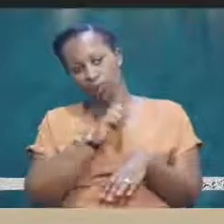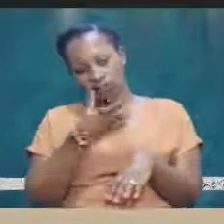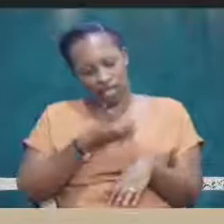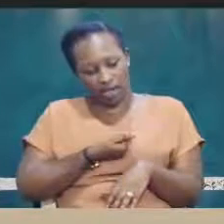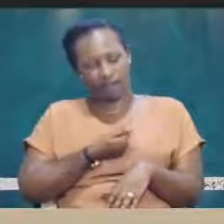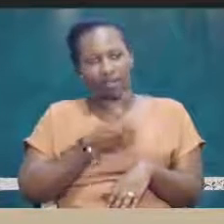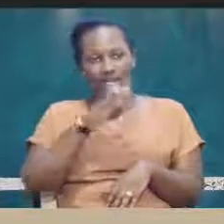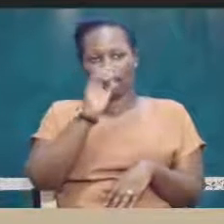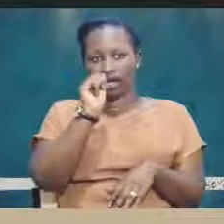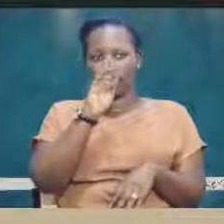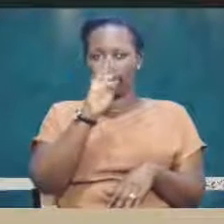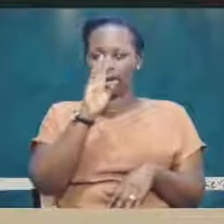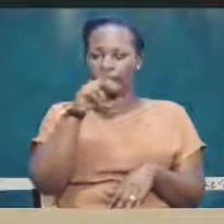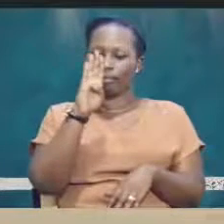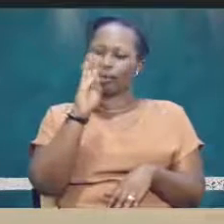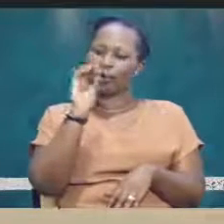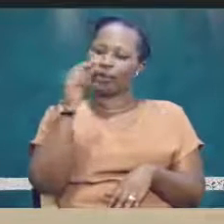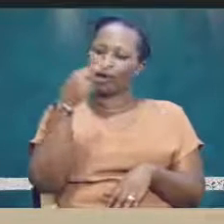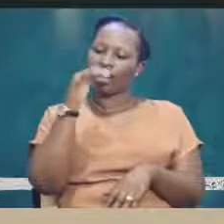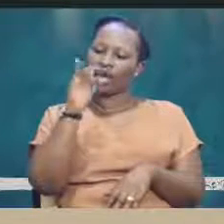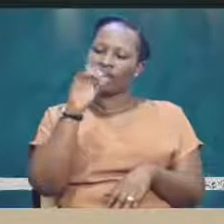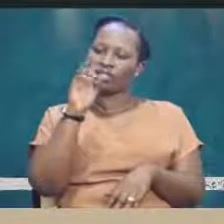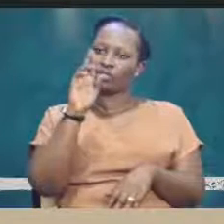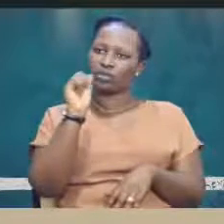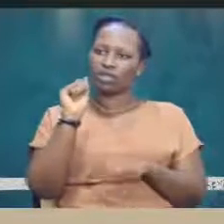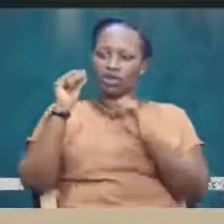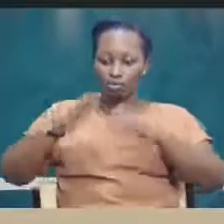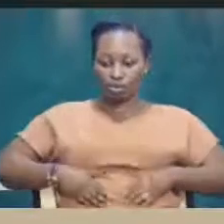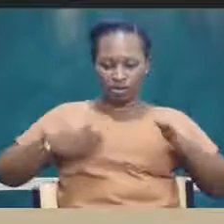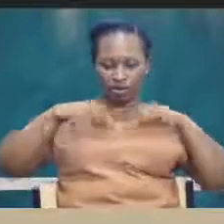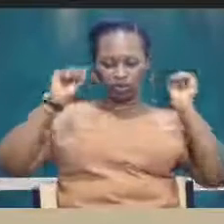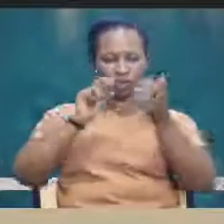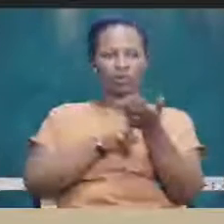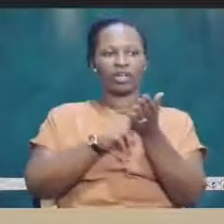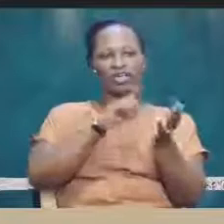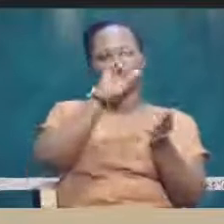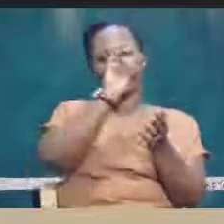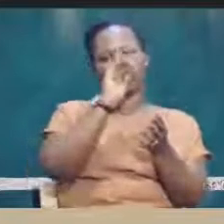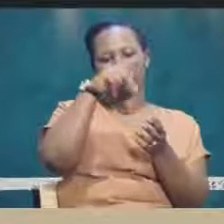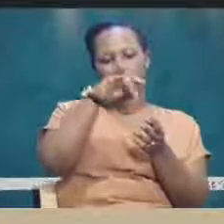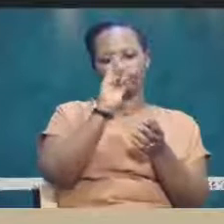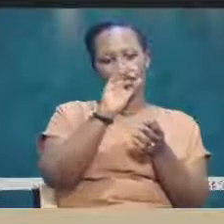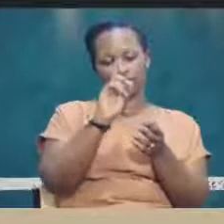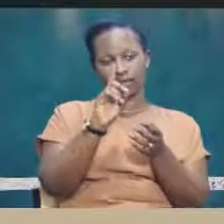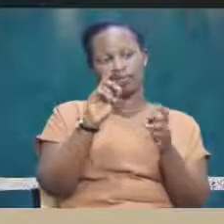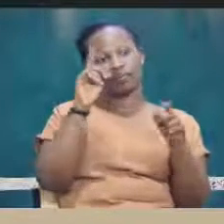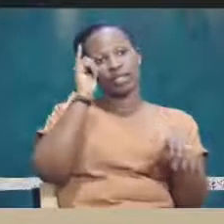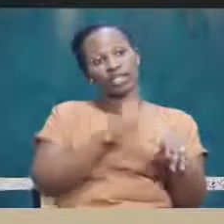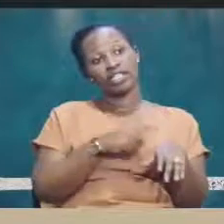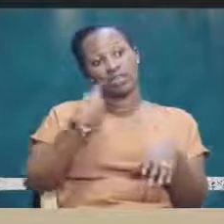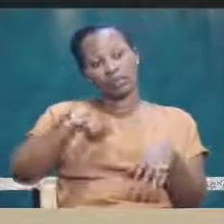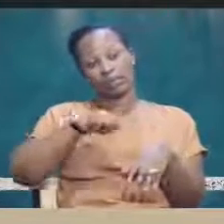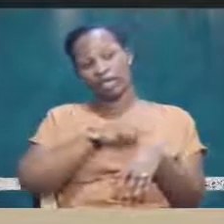source of energy. When we don't have lipids in our body, in most cases during the time of